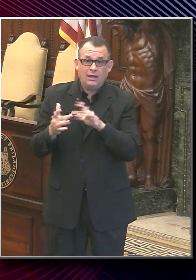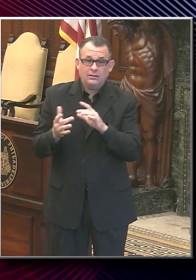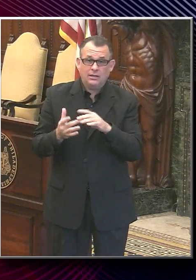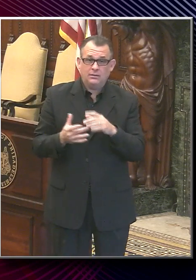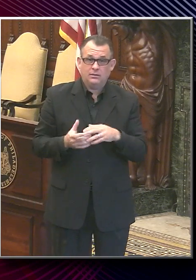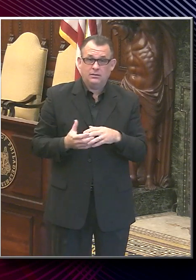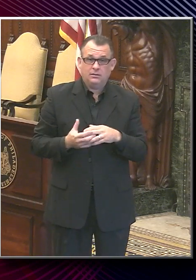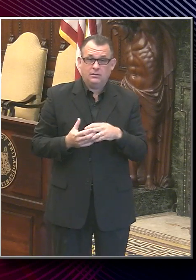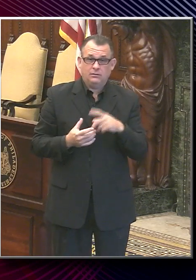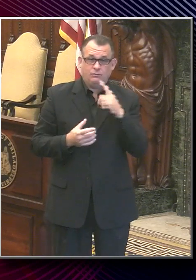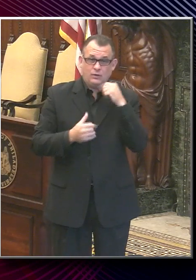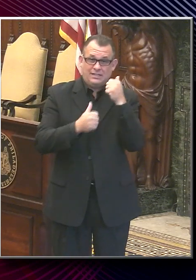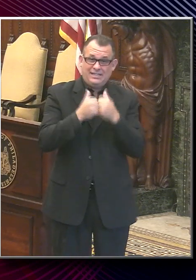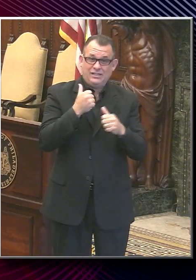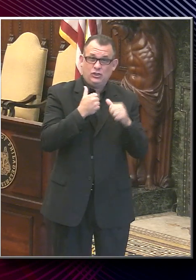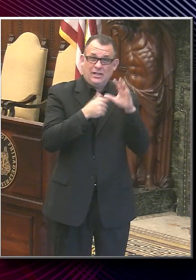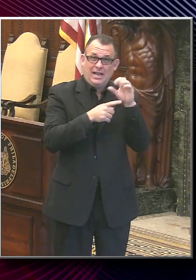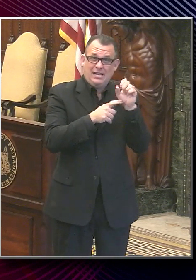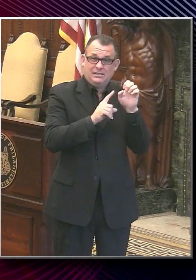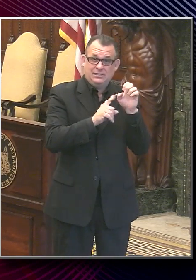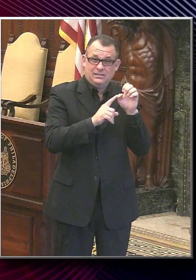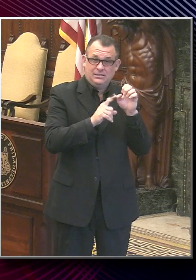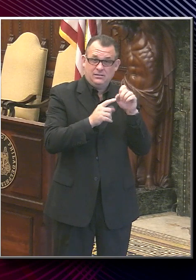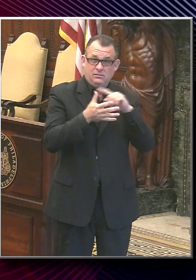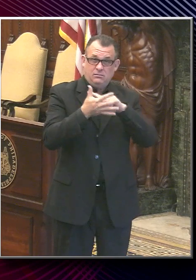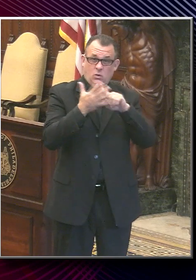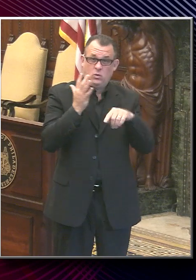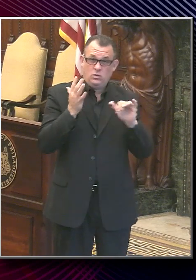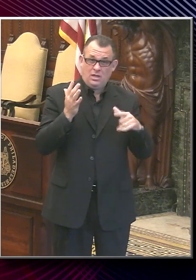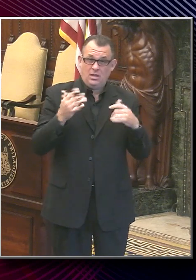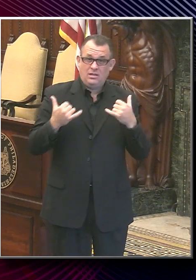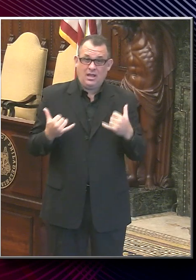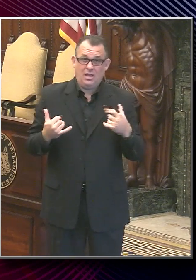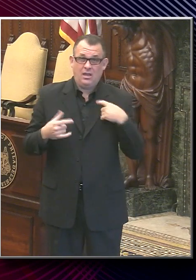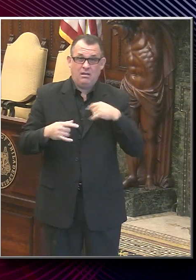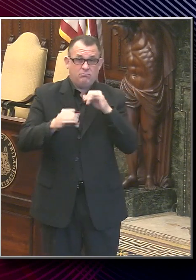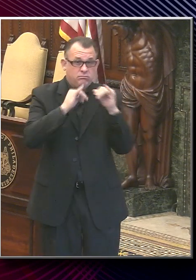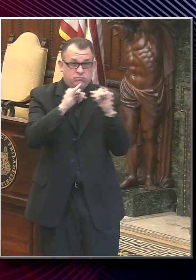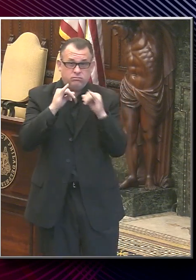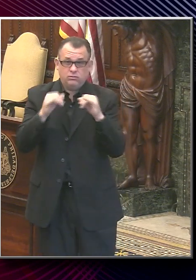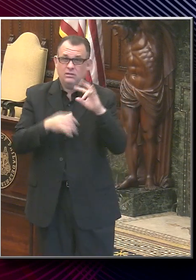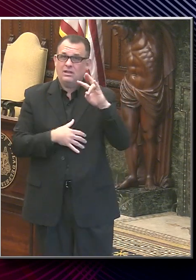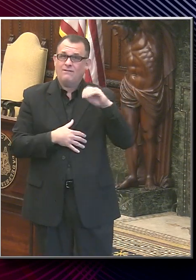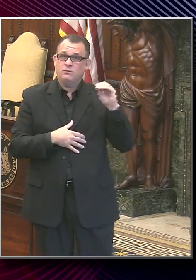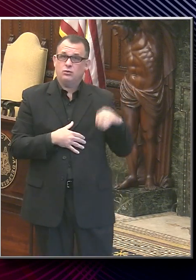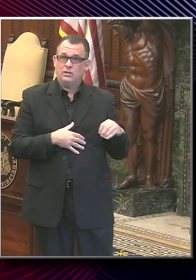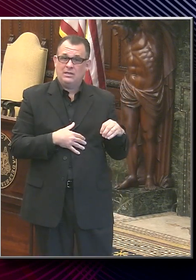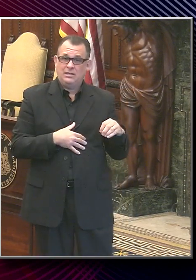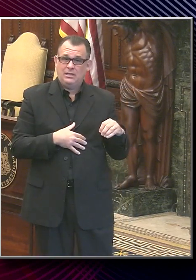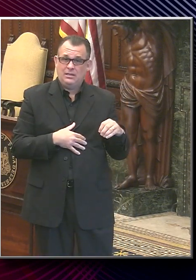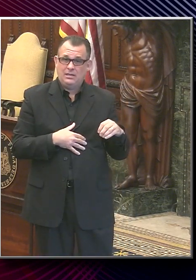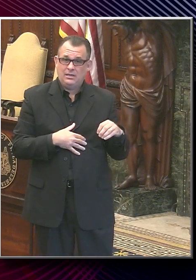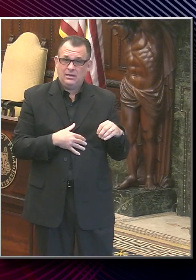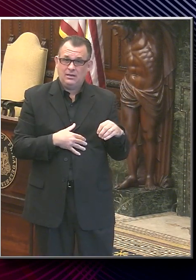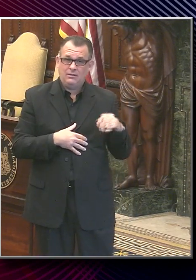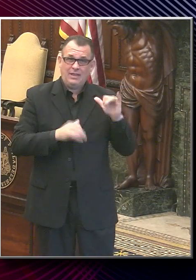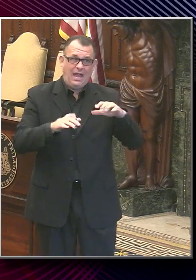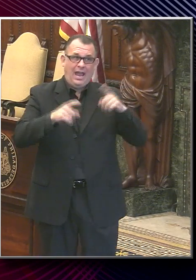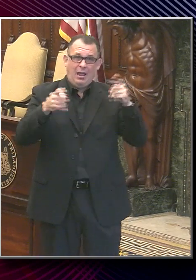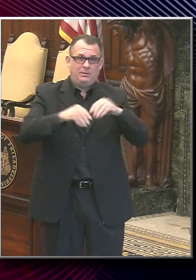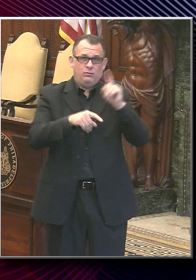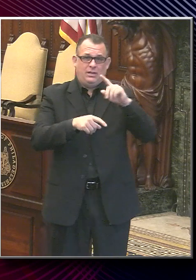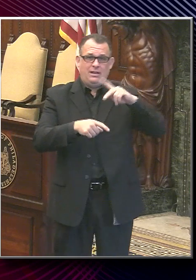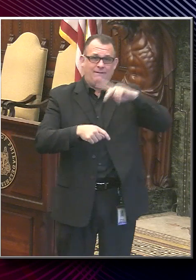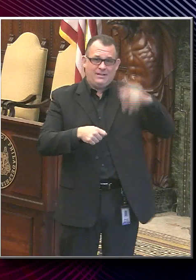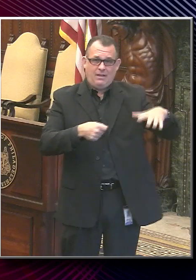case. And of those contacts, we've now reached and interviewed 70%. So that's what's happening in Philadelphia. Now, outside the